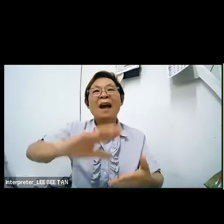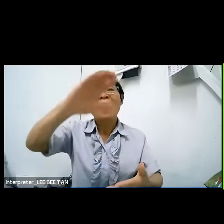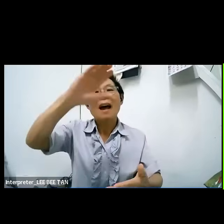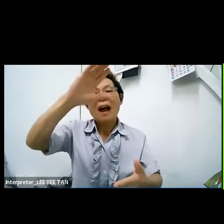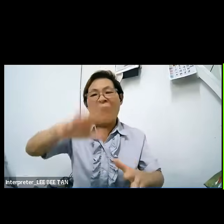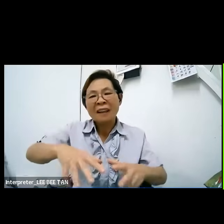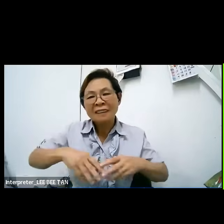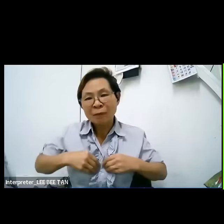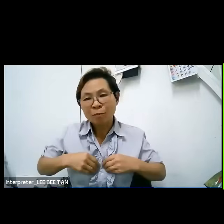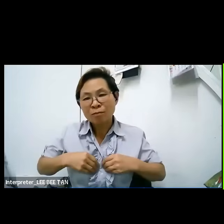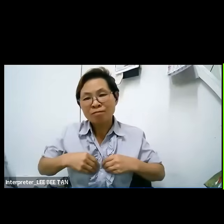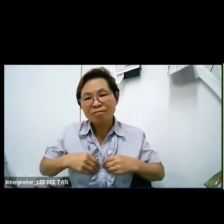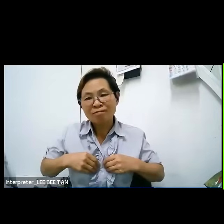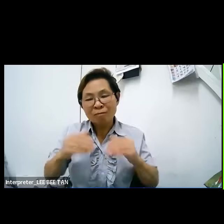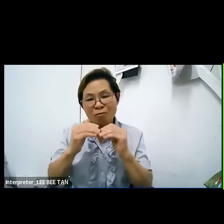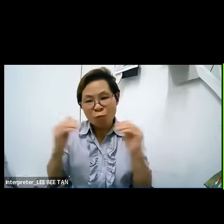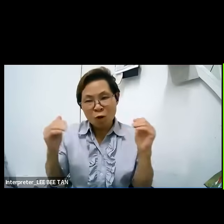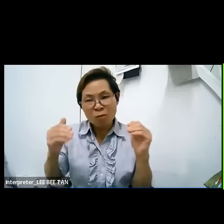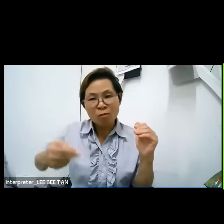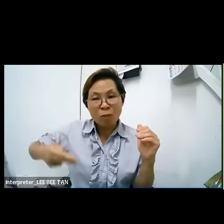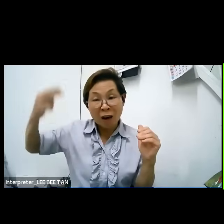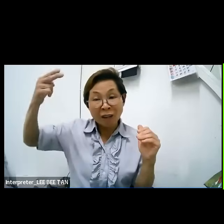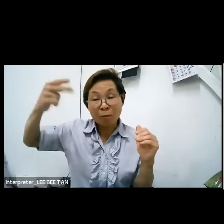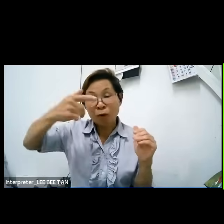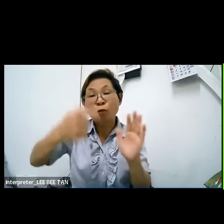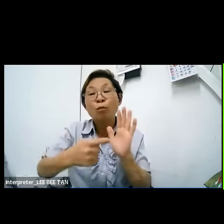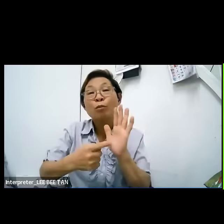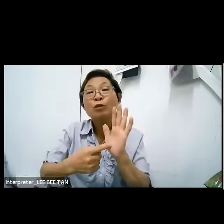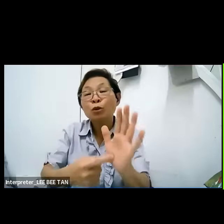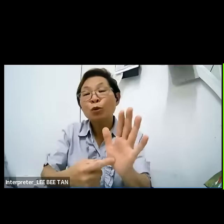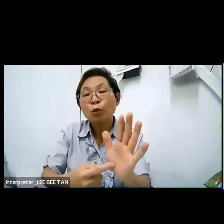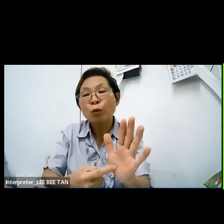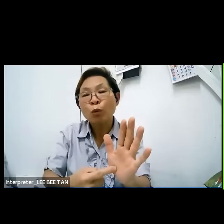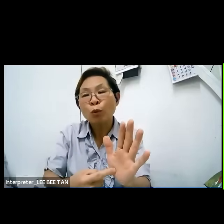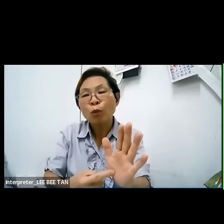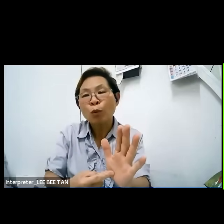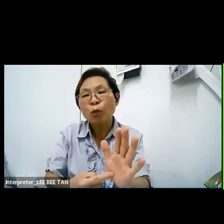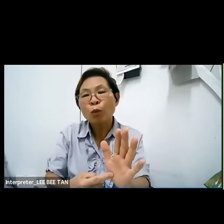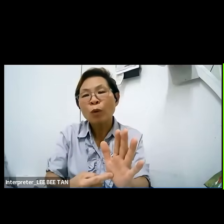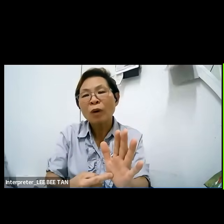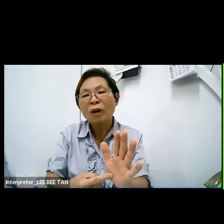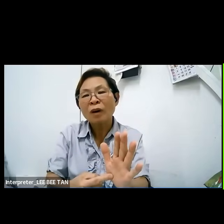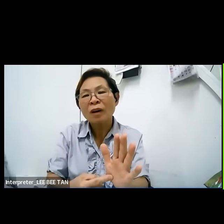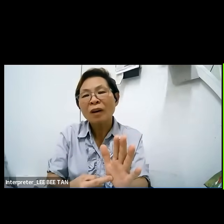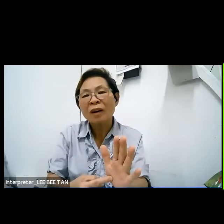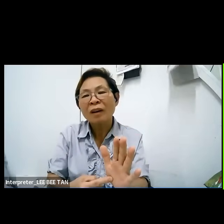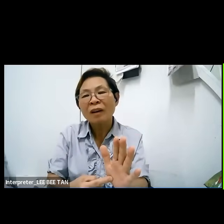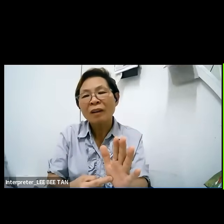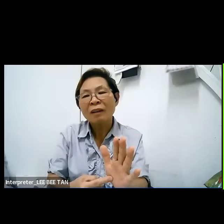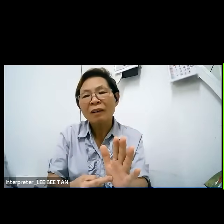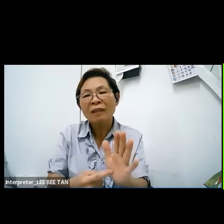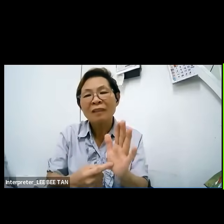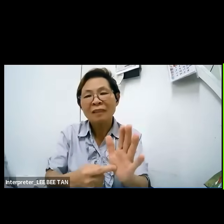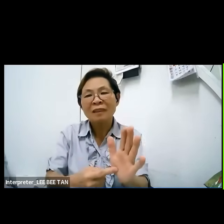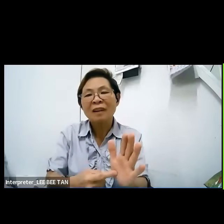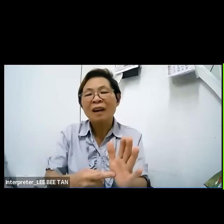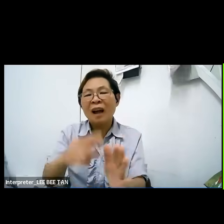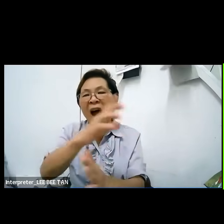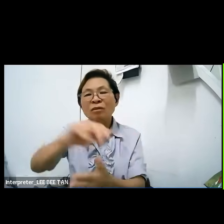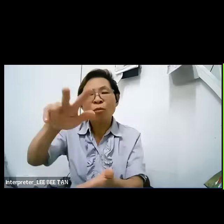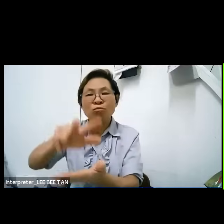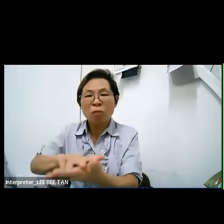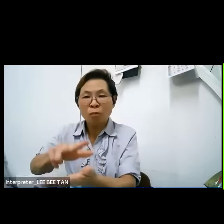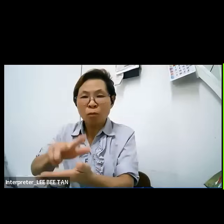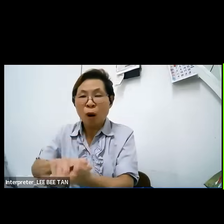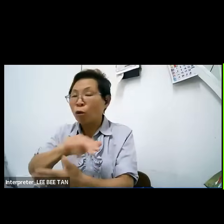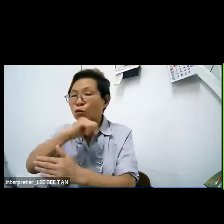is highly crucial, and because it signifies a commitment to fairness, to justice, and the recognition that